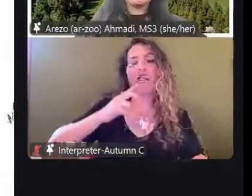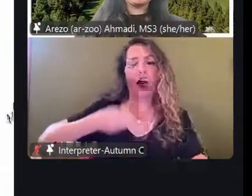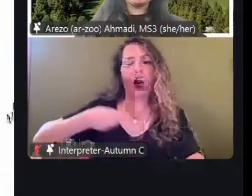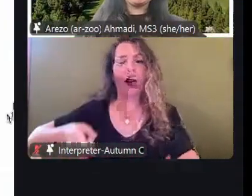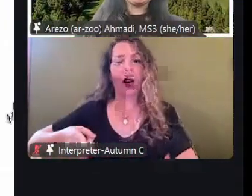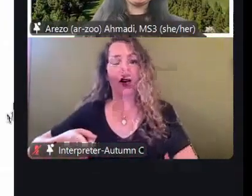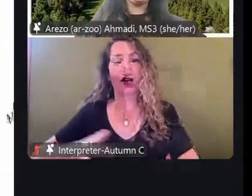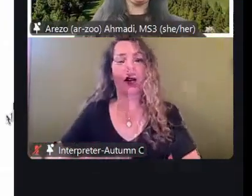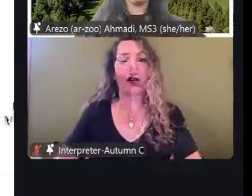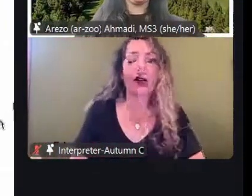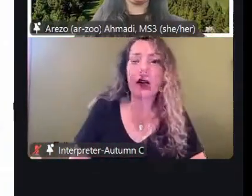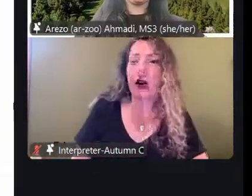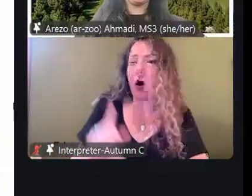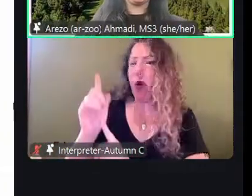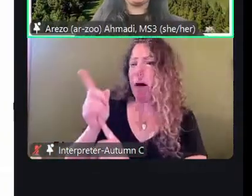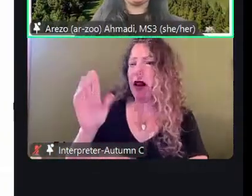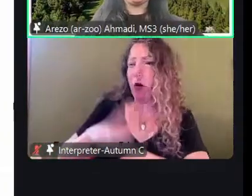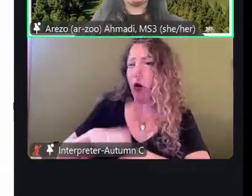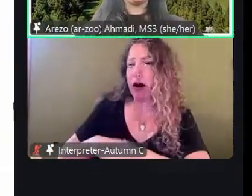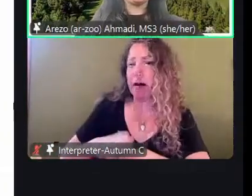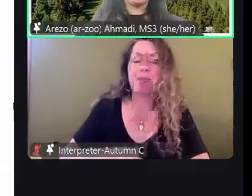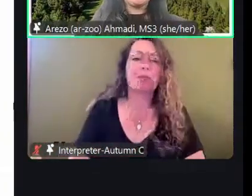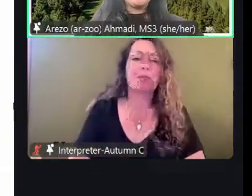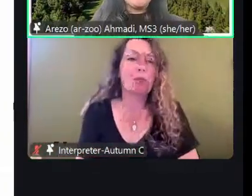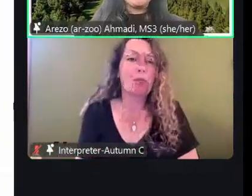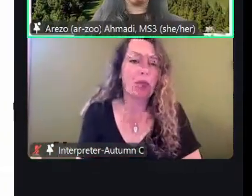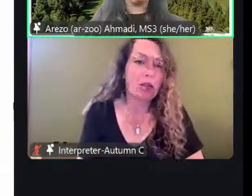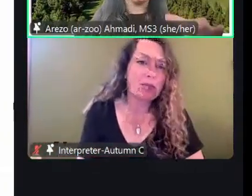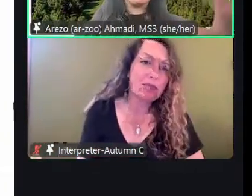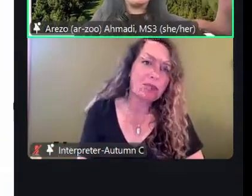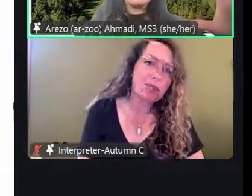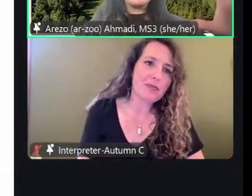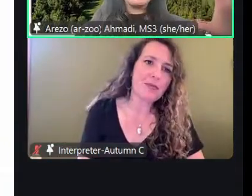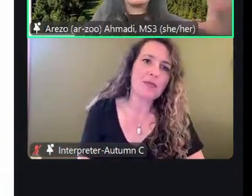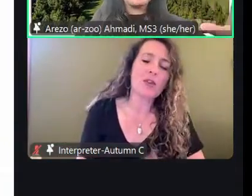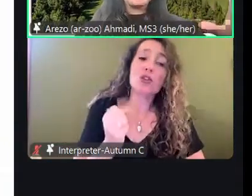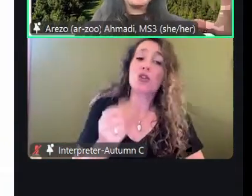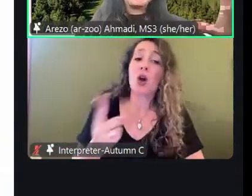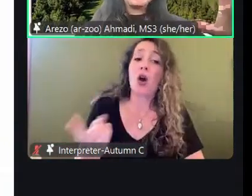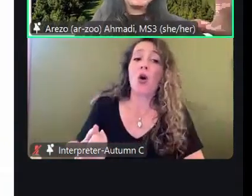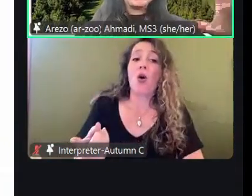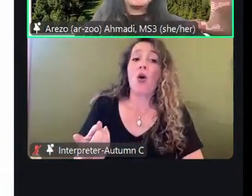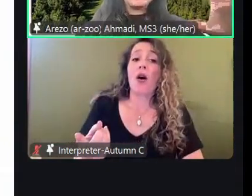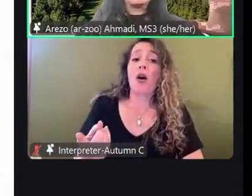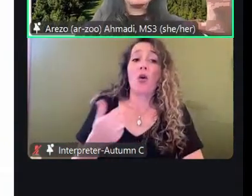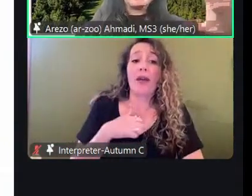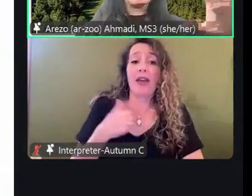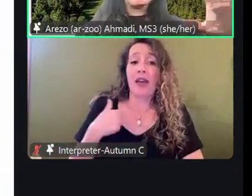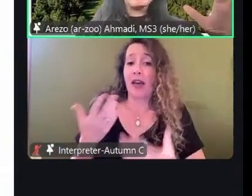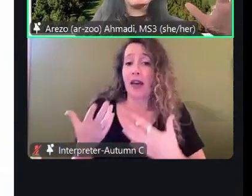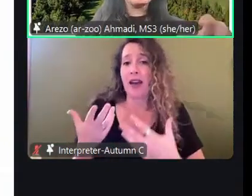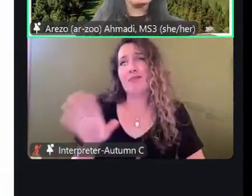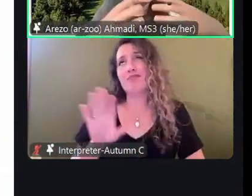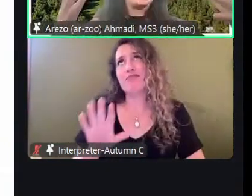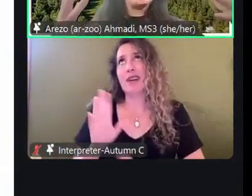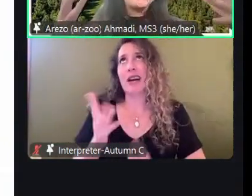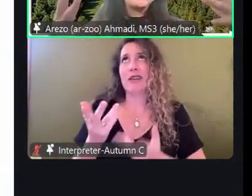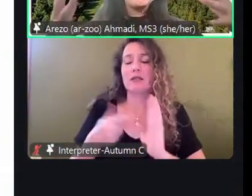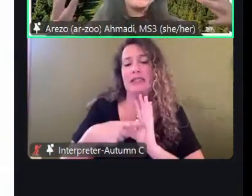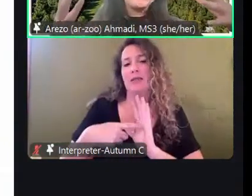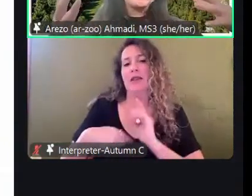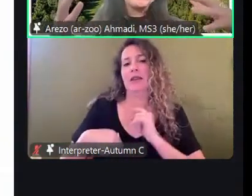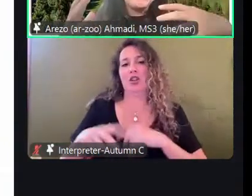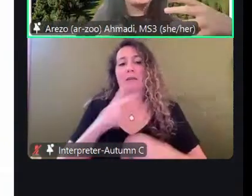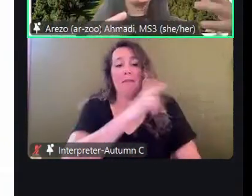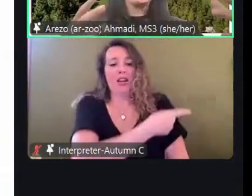Arezo, I just want to give you a 1-minute warning. Okay, thank you. So like I said, we had a final elective session that was about simulating